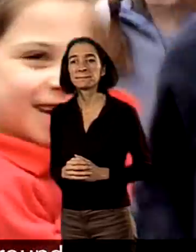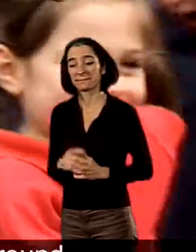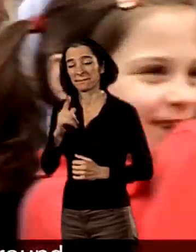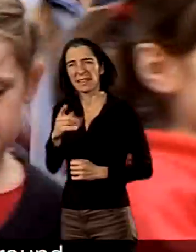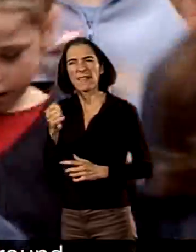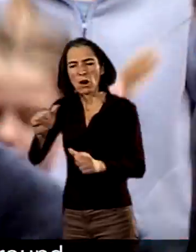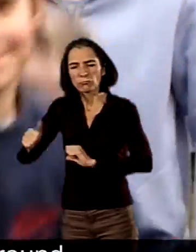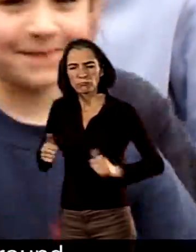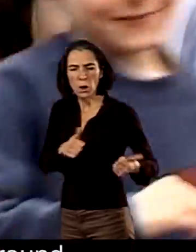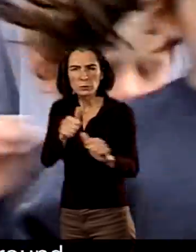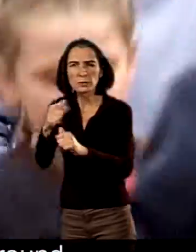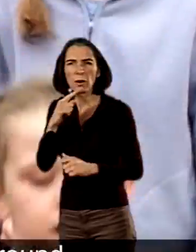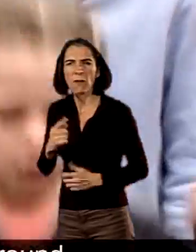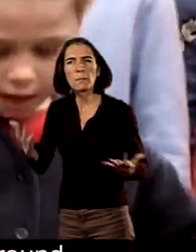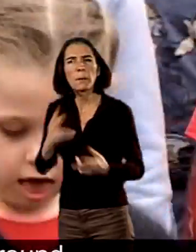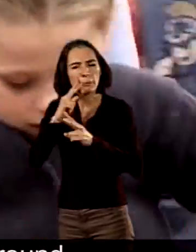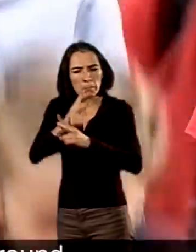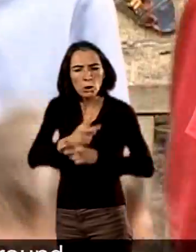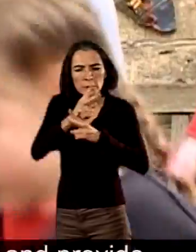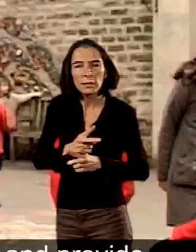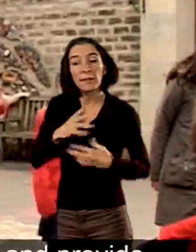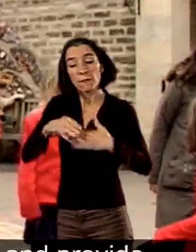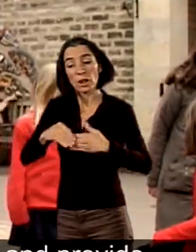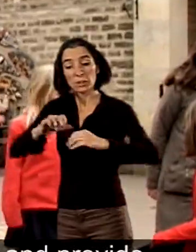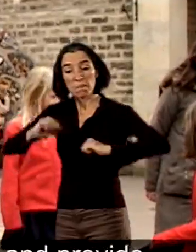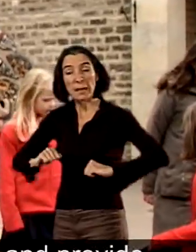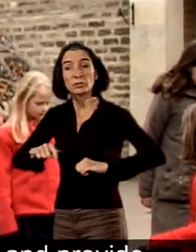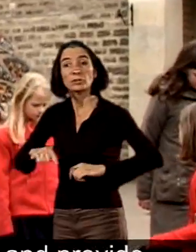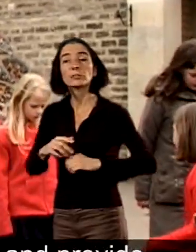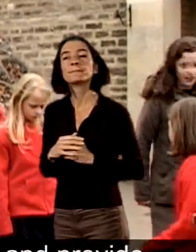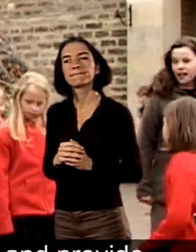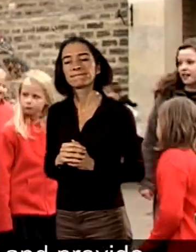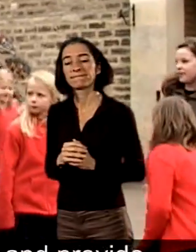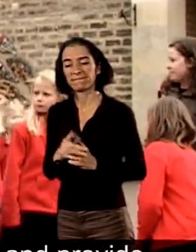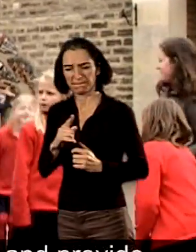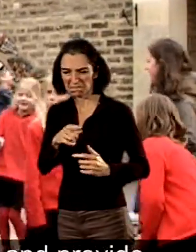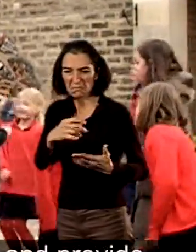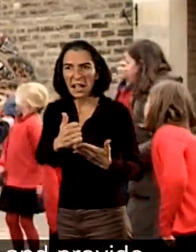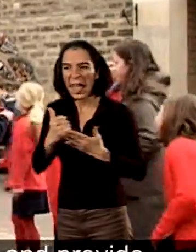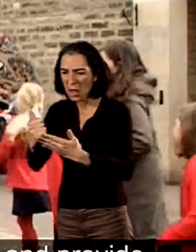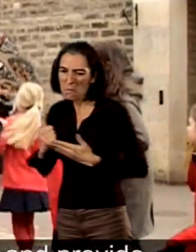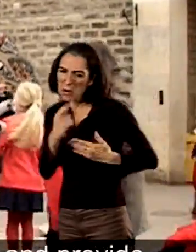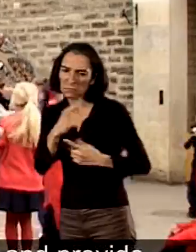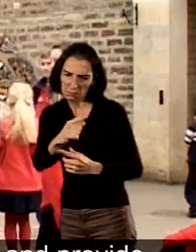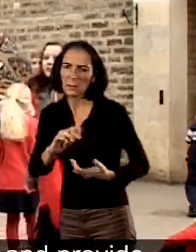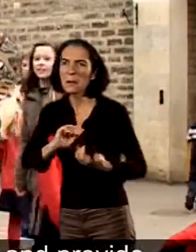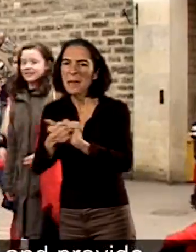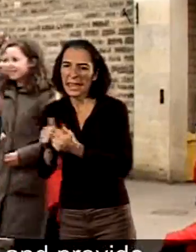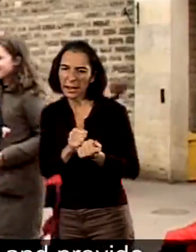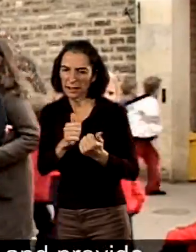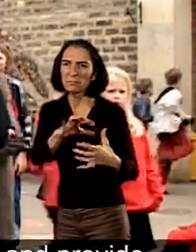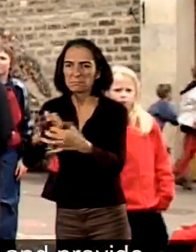of playground monitors and a friendship bench. This helps to structure peer support and provide a friendlier place for disabled